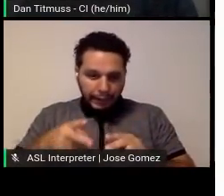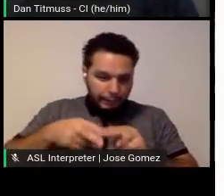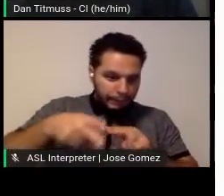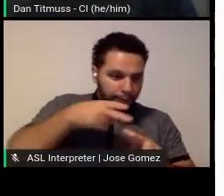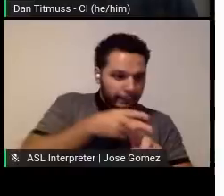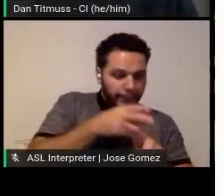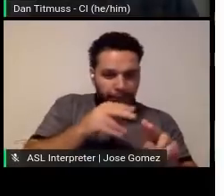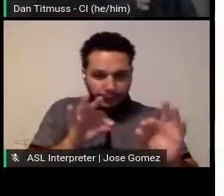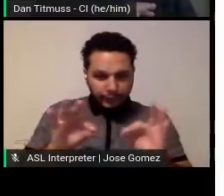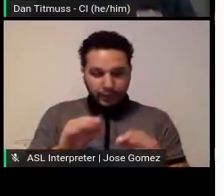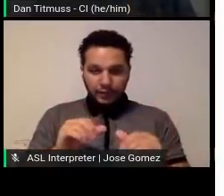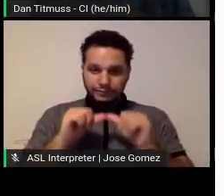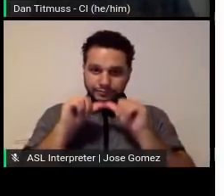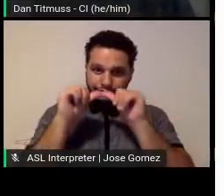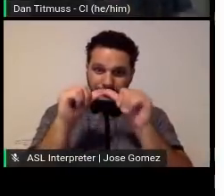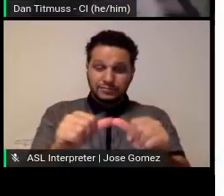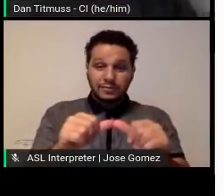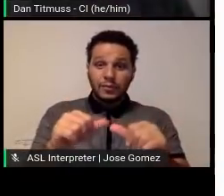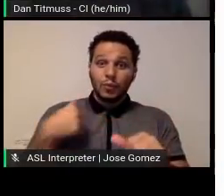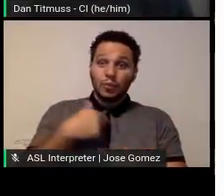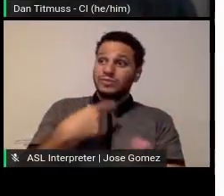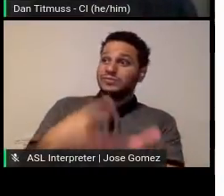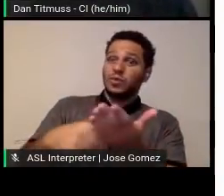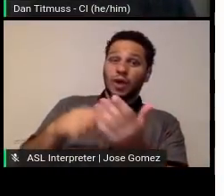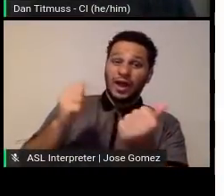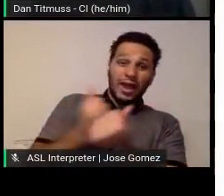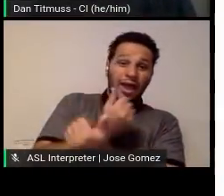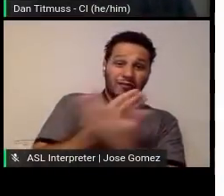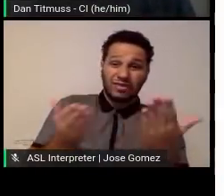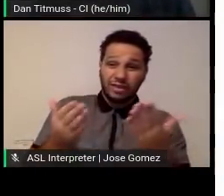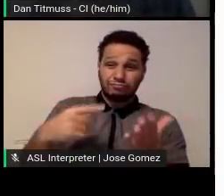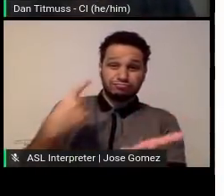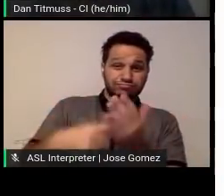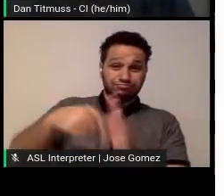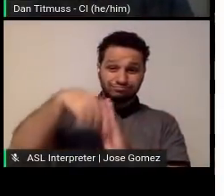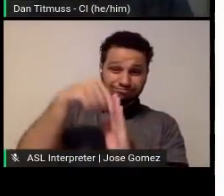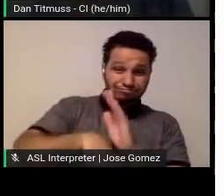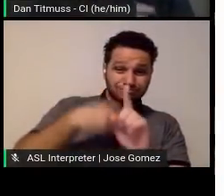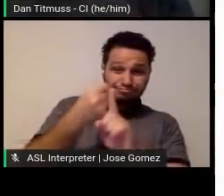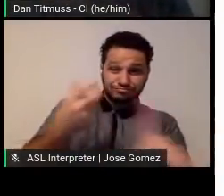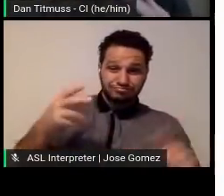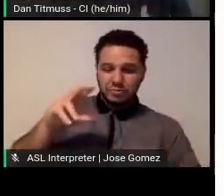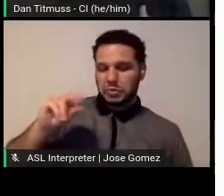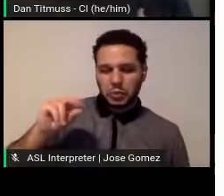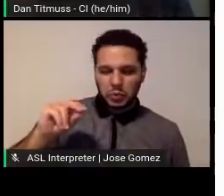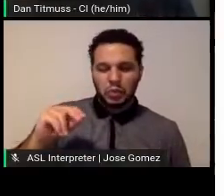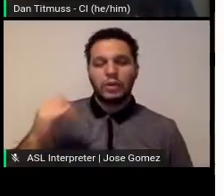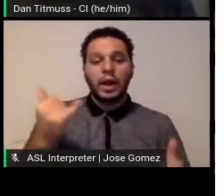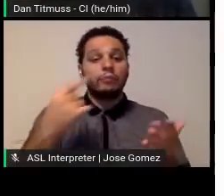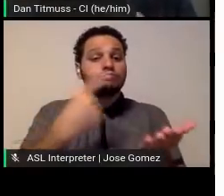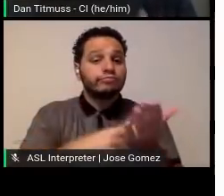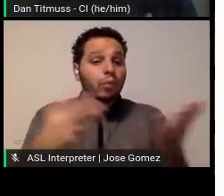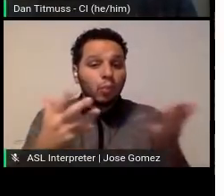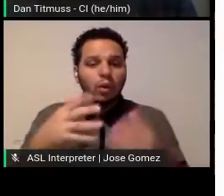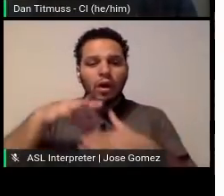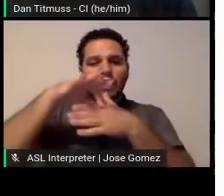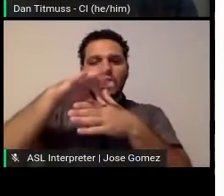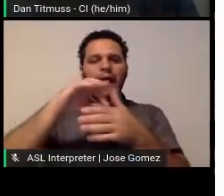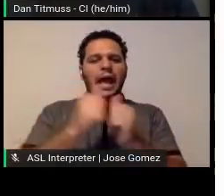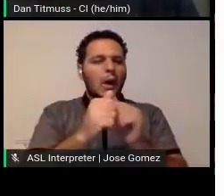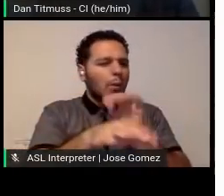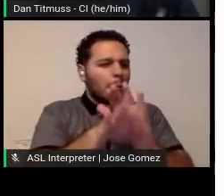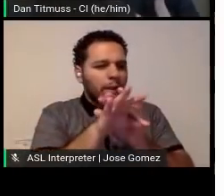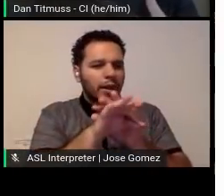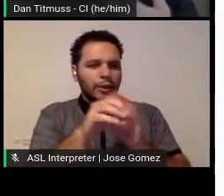to work. But we aren't here to talk about all of that today. We're just going to chat about content and how to pick and create